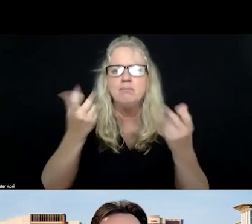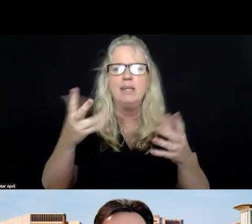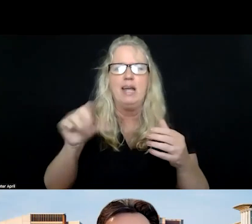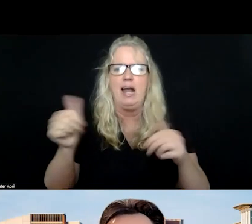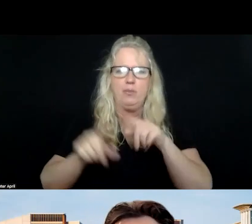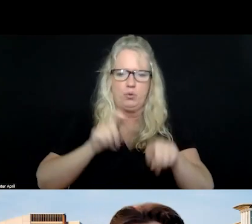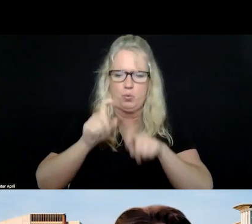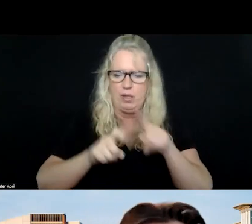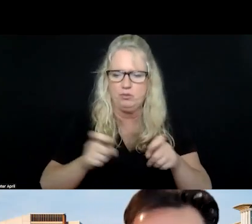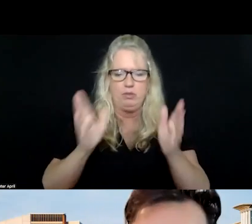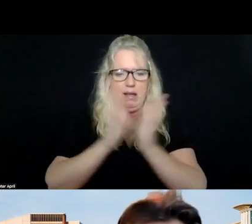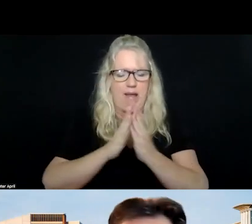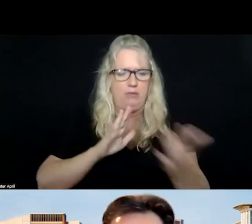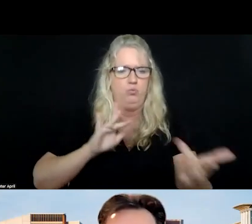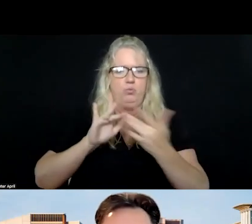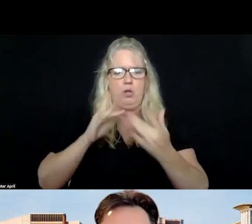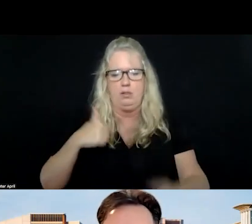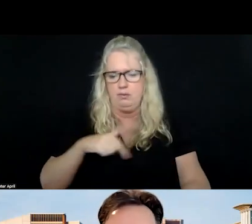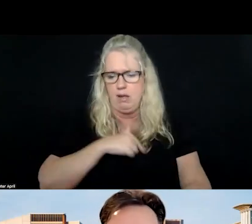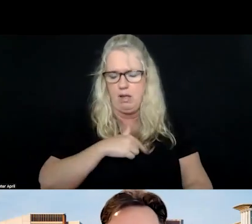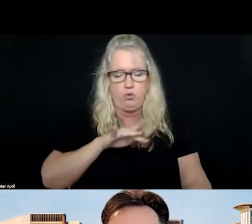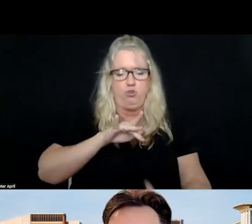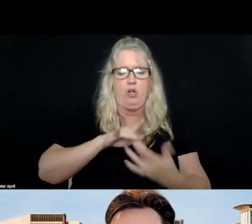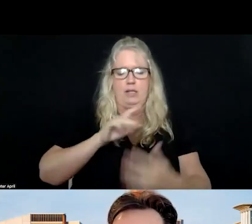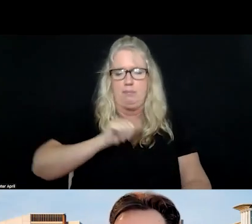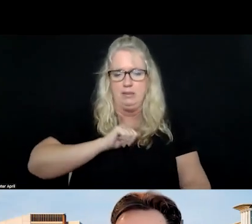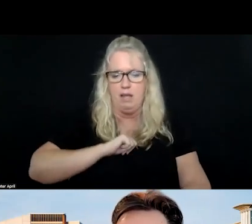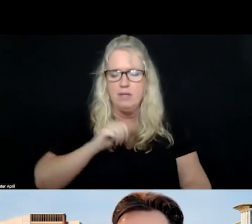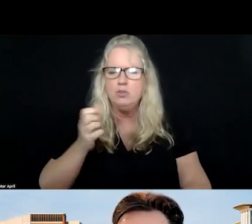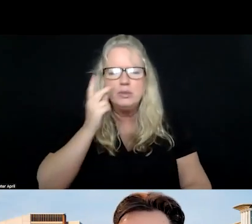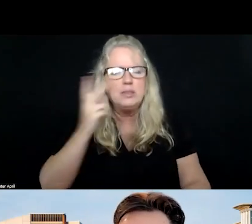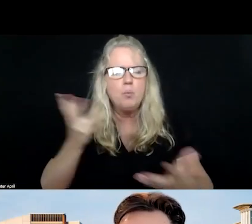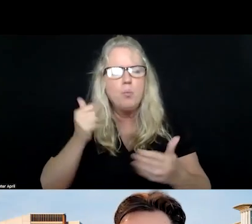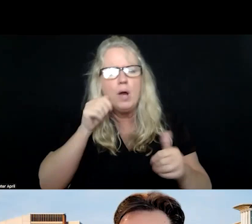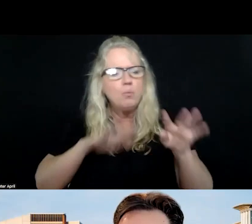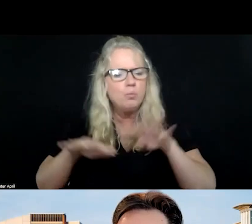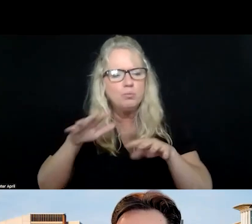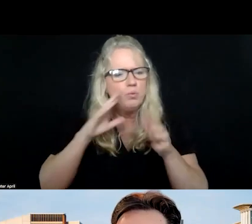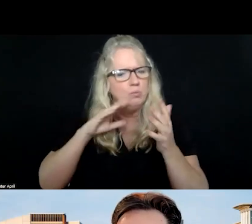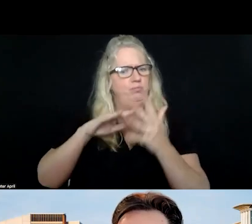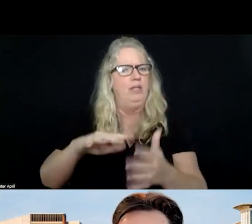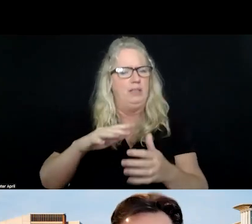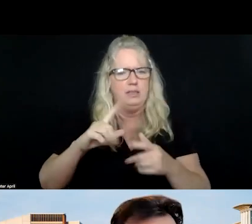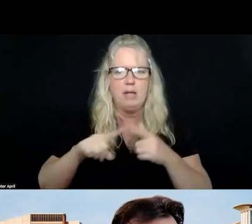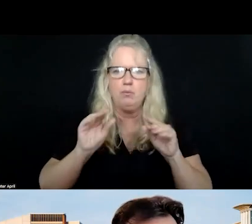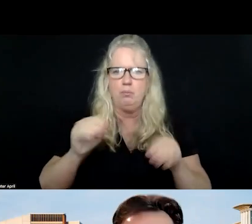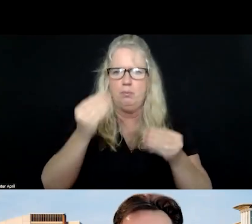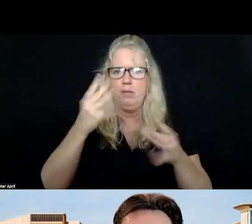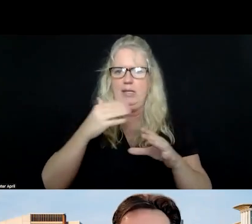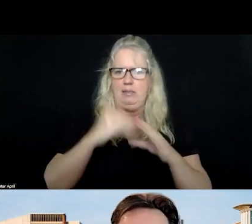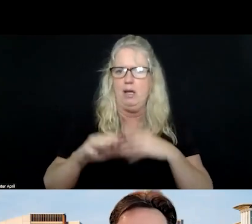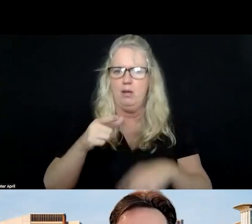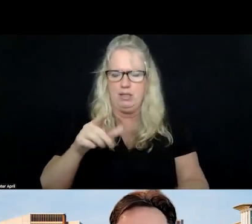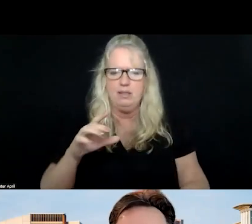invite people to contact us and contact me with things that you think we should look for when we study these cases. I'll put my email in the chat when I get a chance.